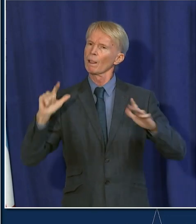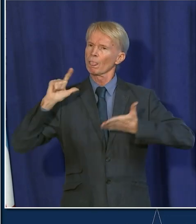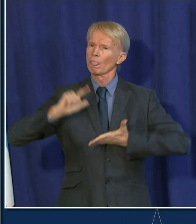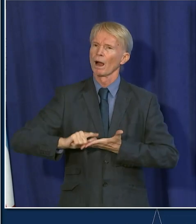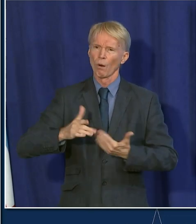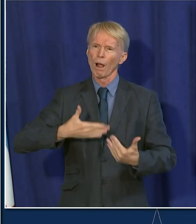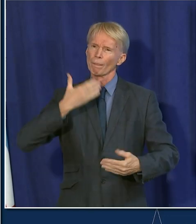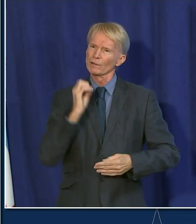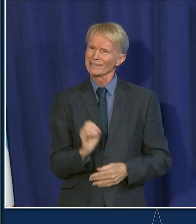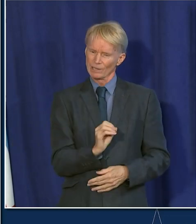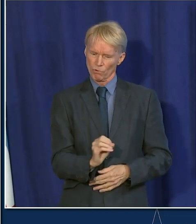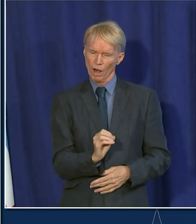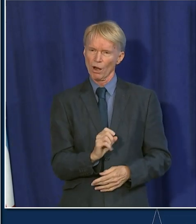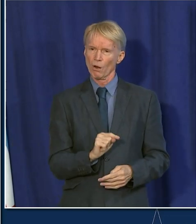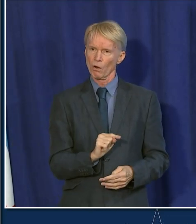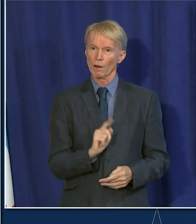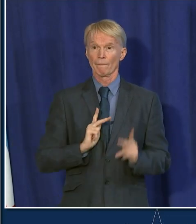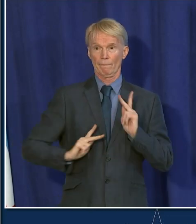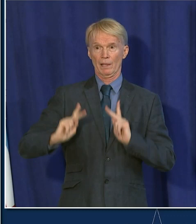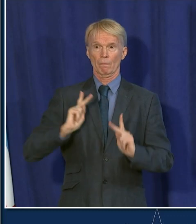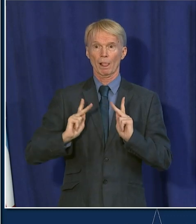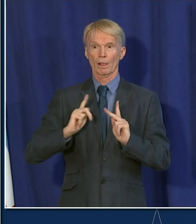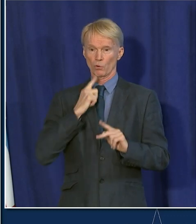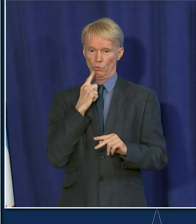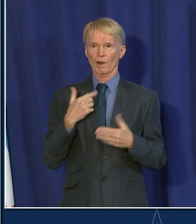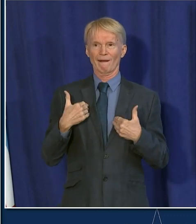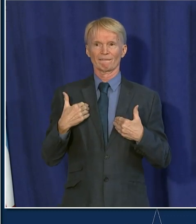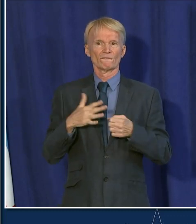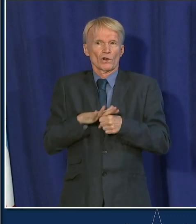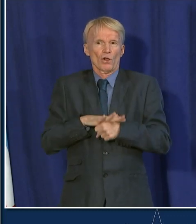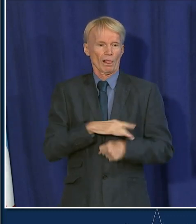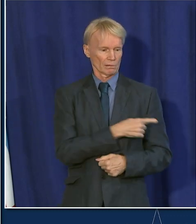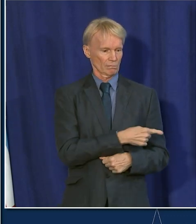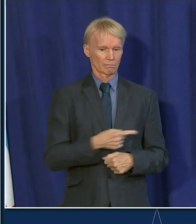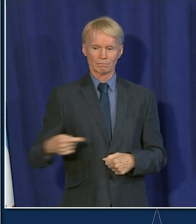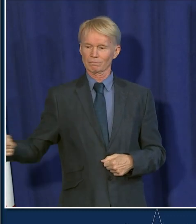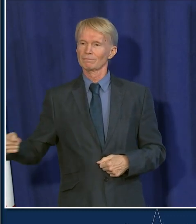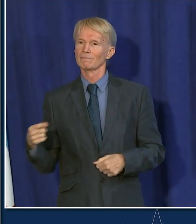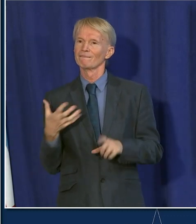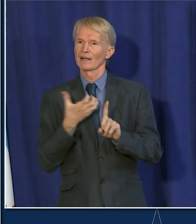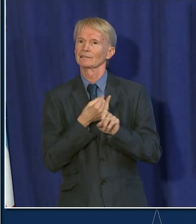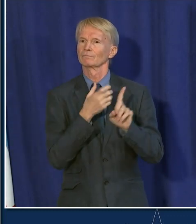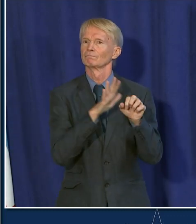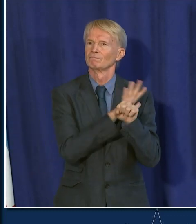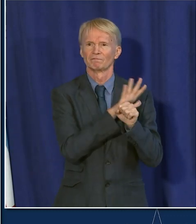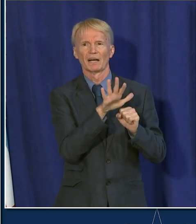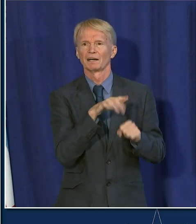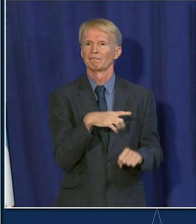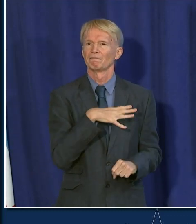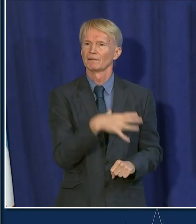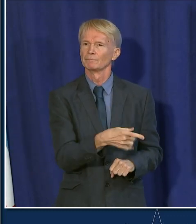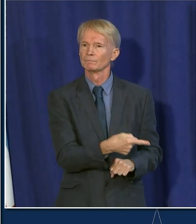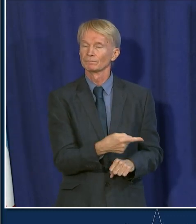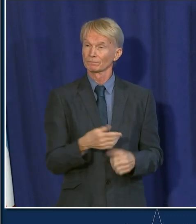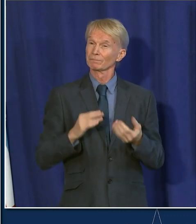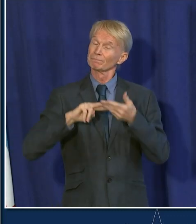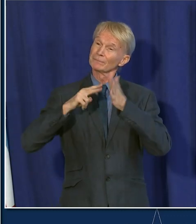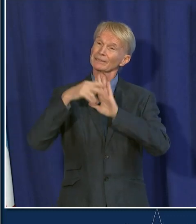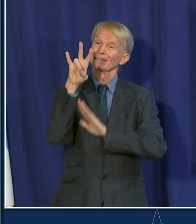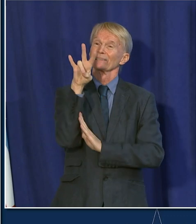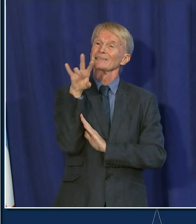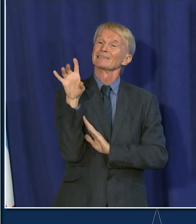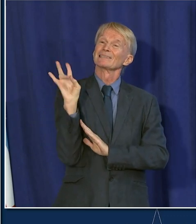near zero, the rate among people who are fully vaccinated. And just to put a more specific number on this, 97% of